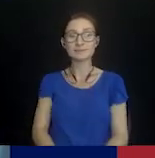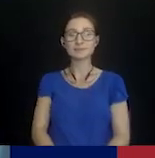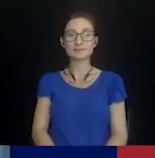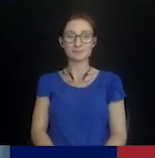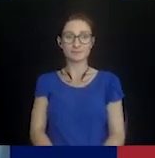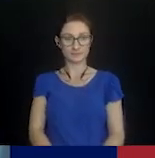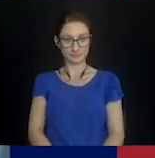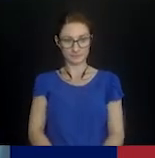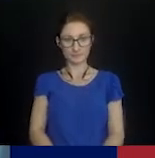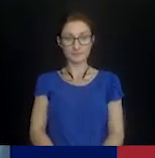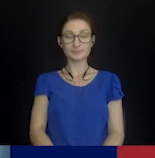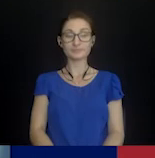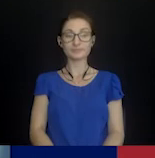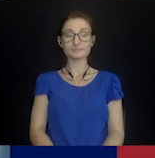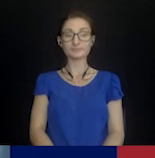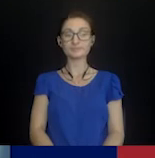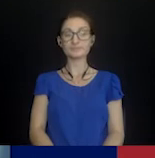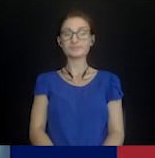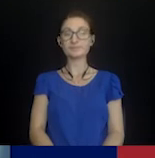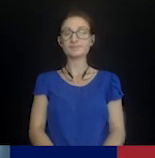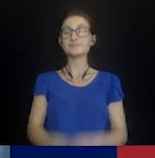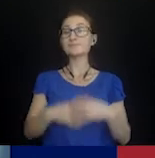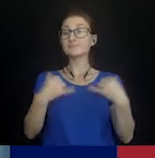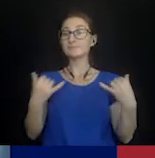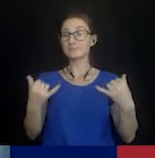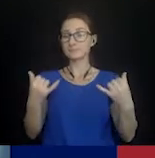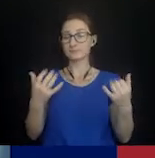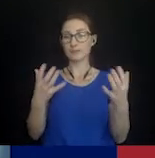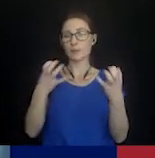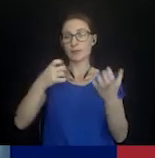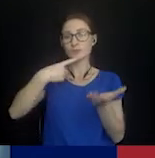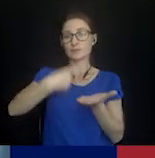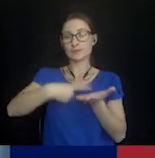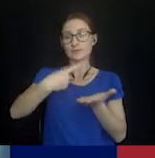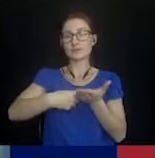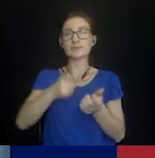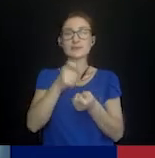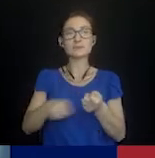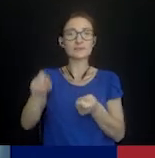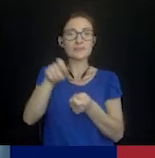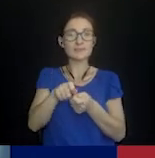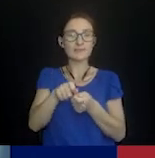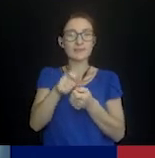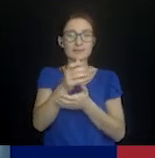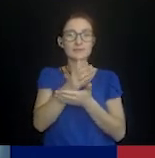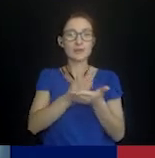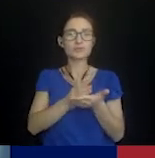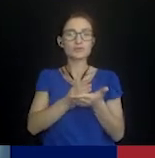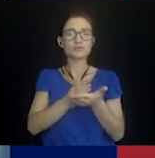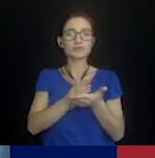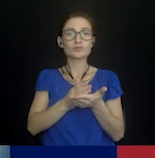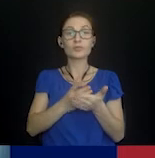Now I would like to talk about a specific section of